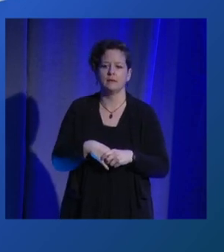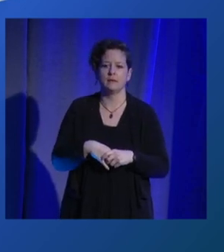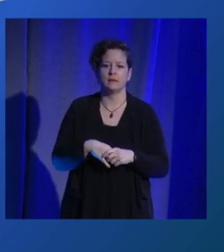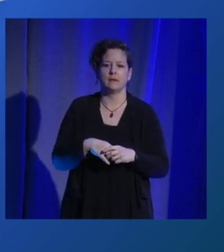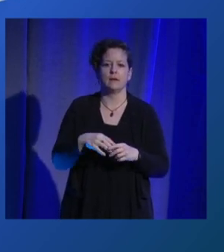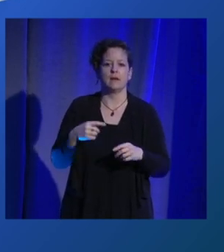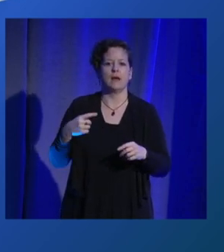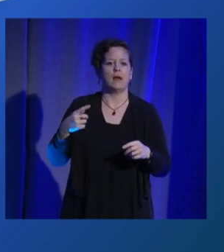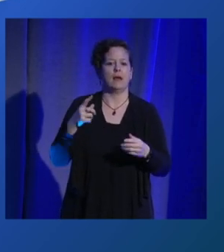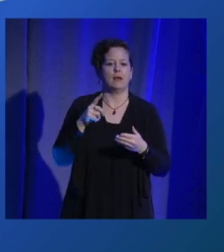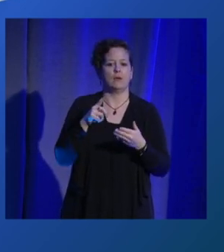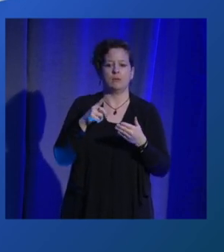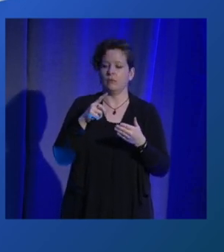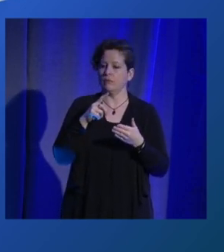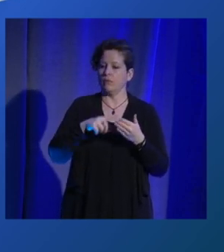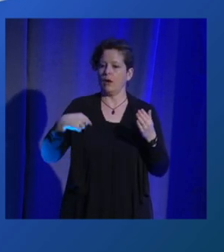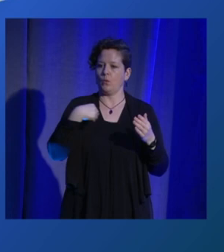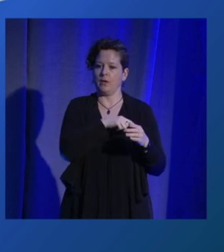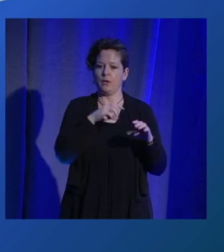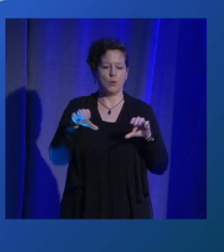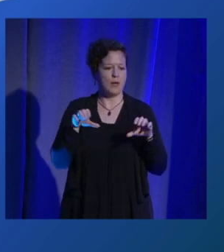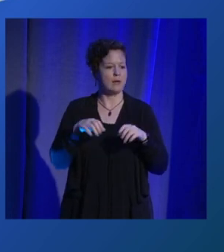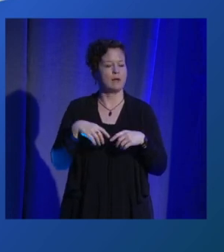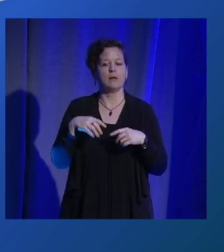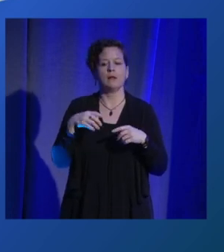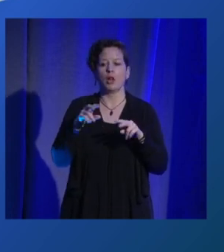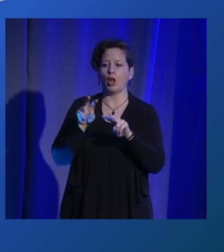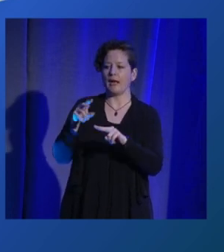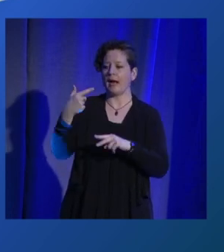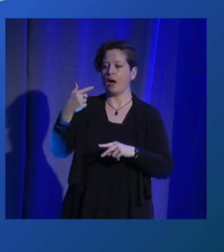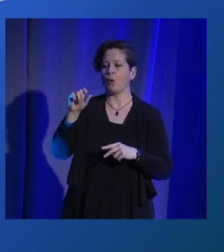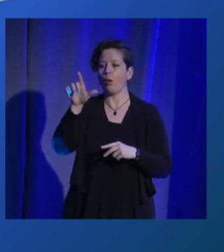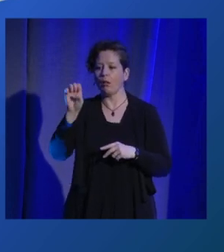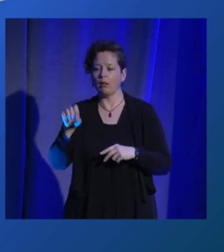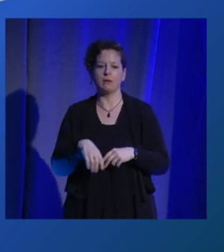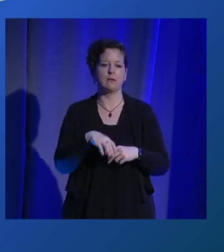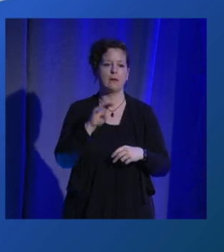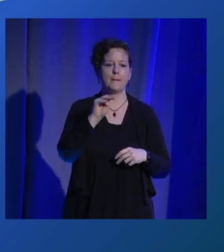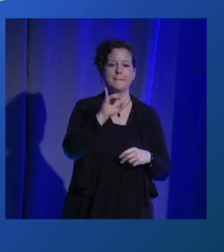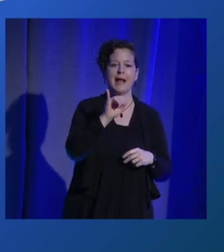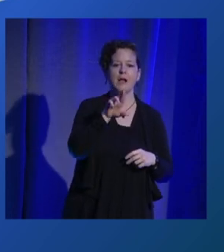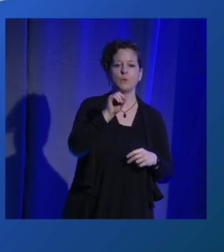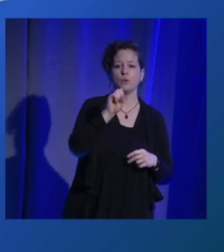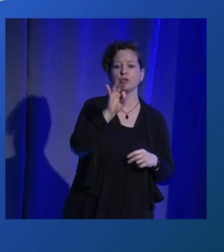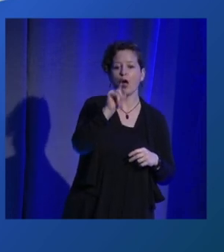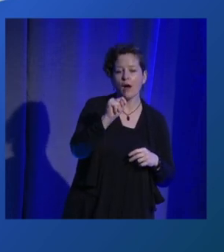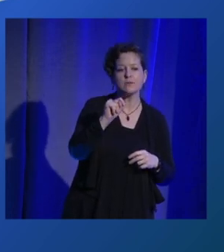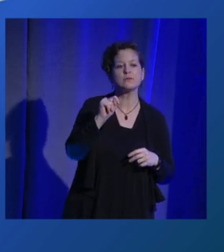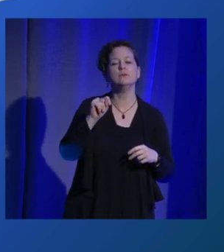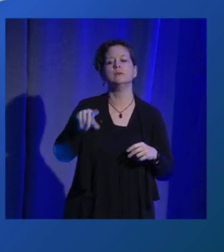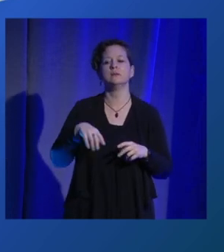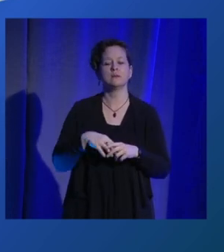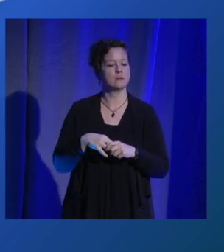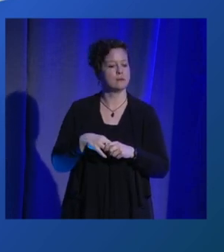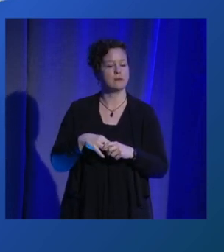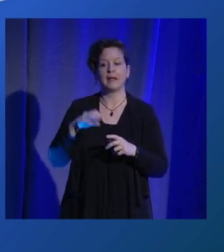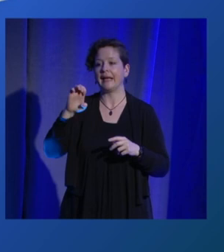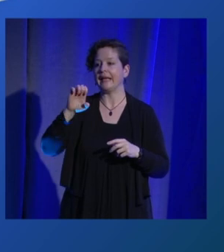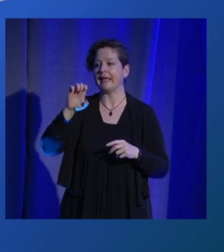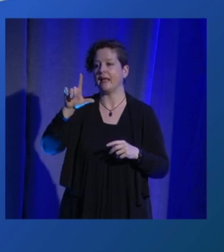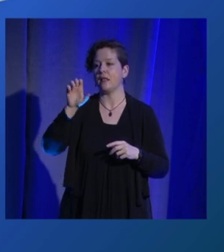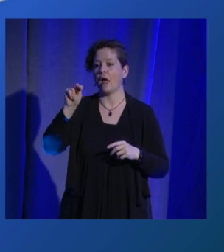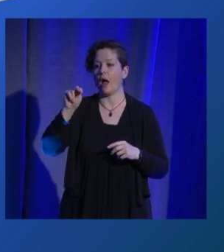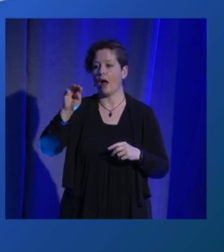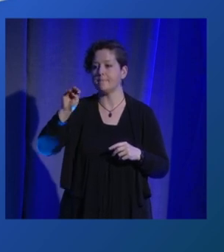technologists talking about this you know you have the head of Google the Microsoft right they're all going on it kind of quietly Elon Musk